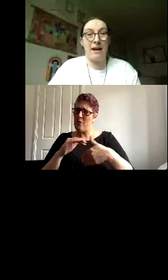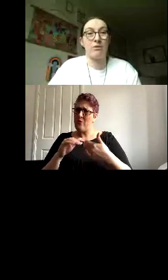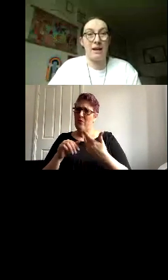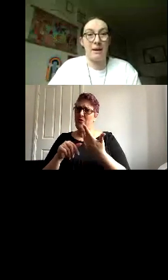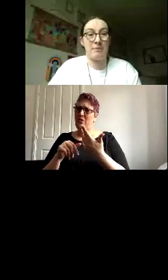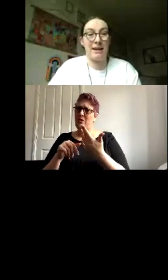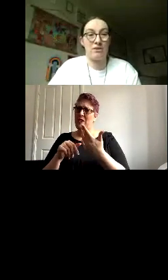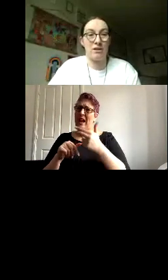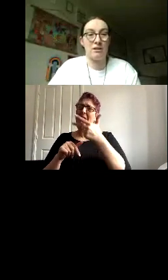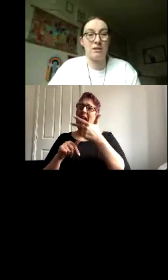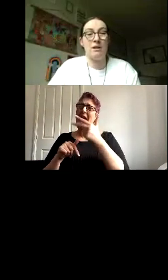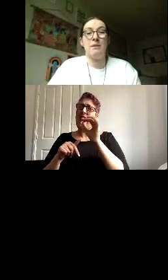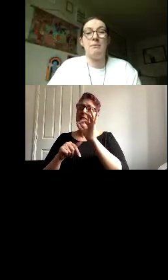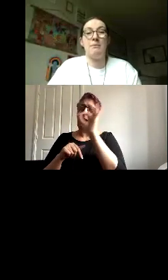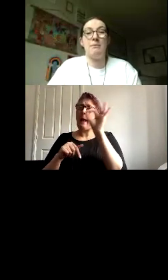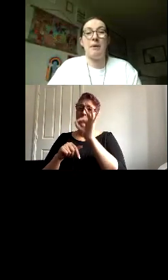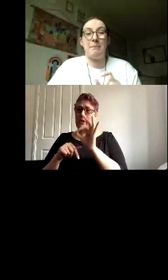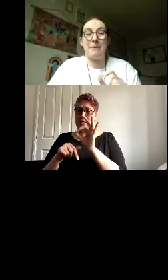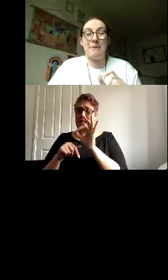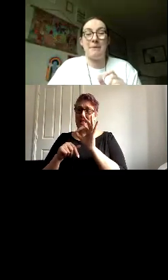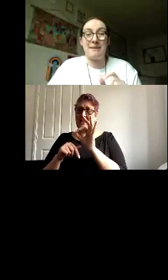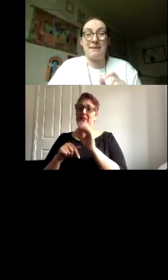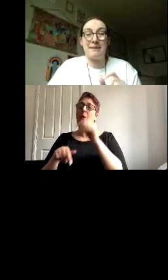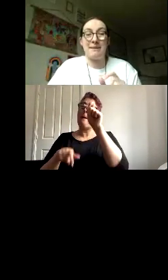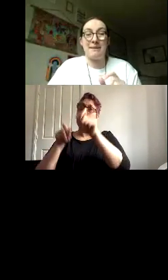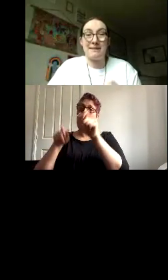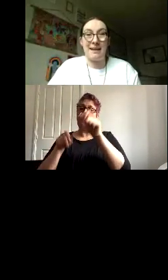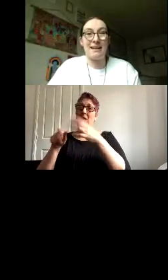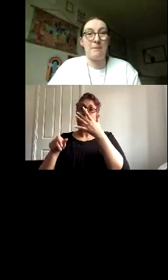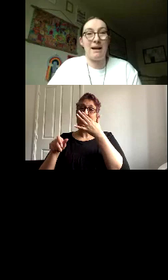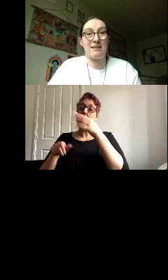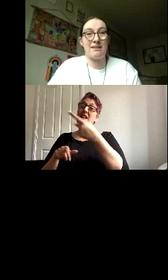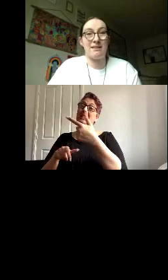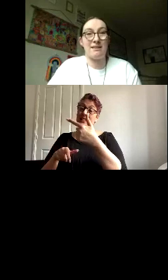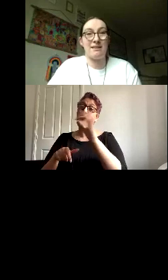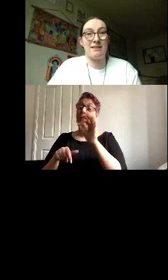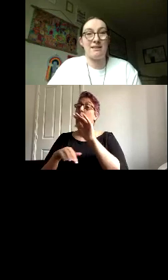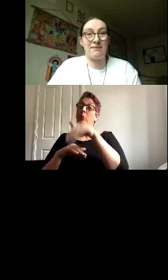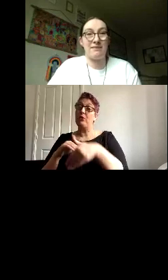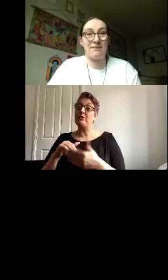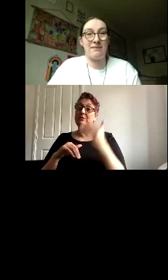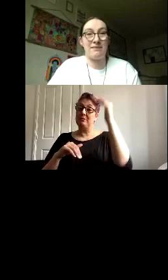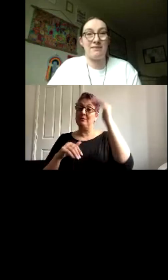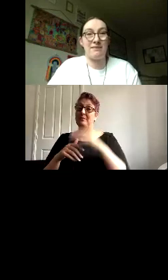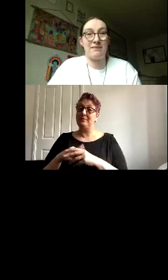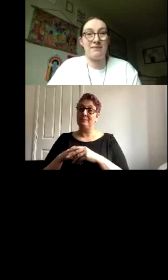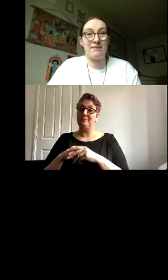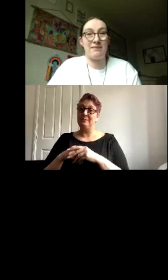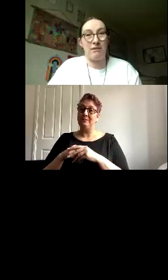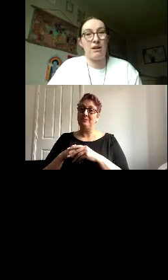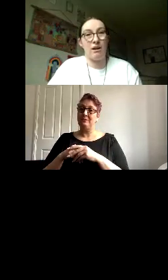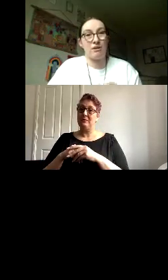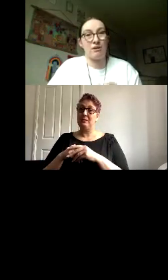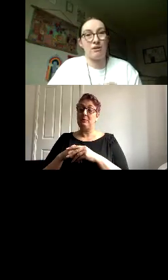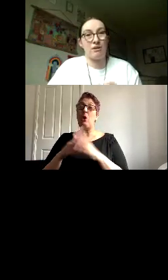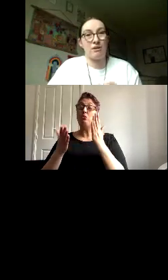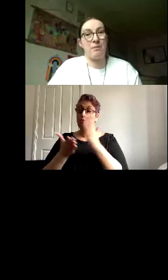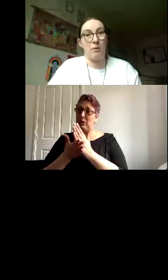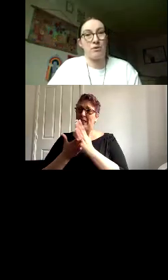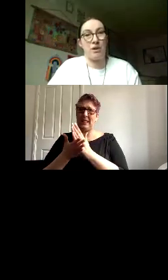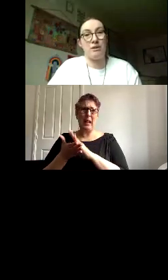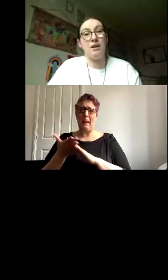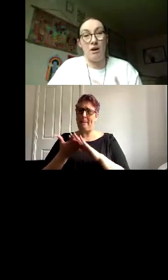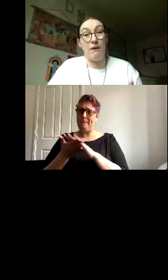of the healthcare population, but particularly within palliative care, that represents a very large proportion of